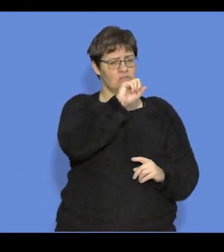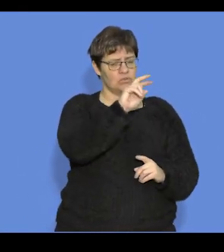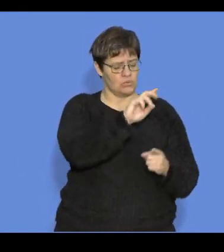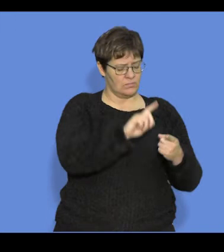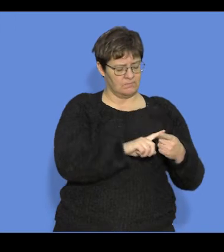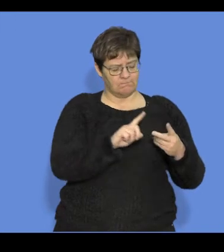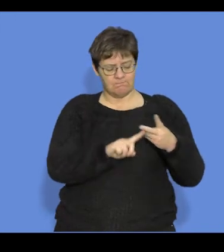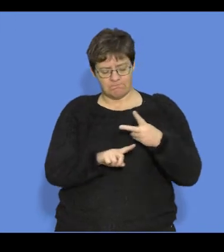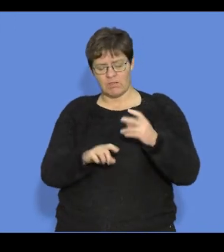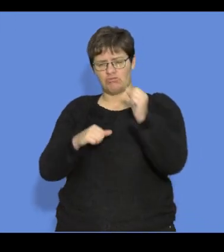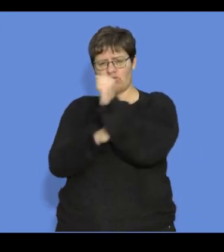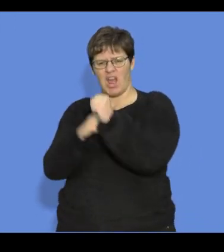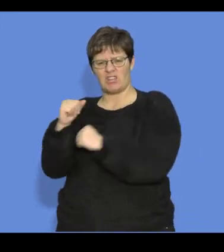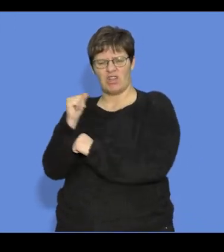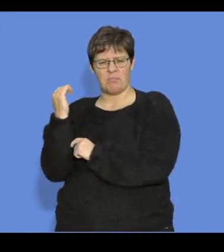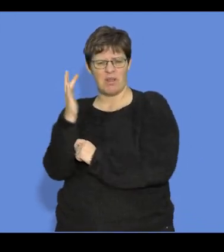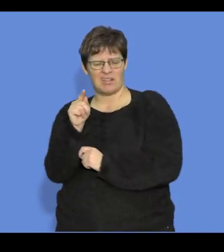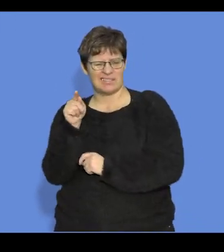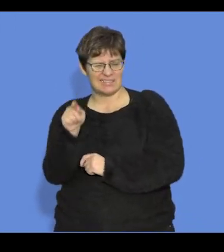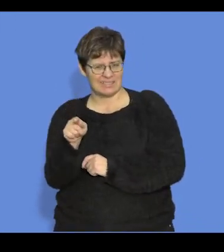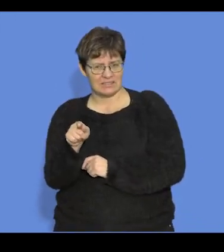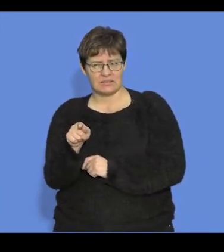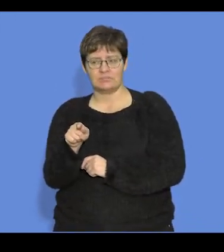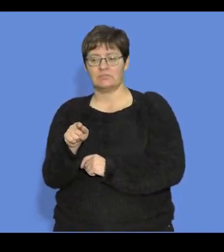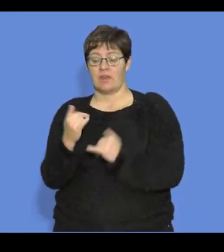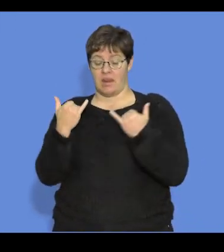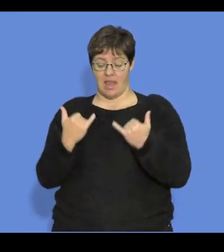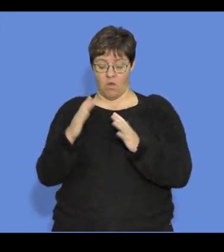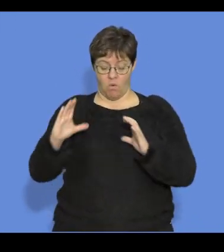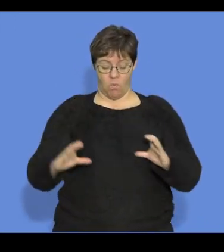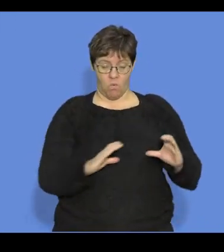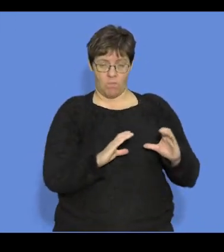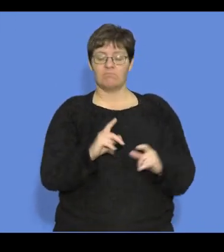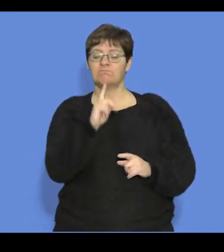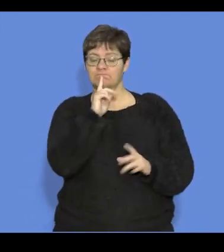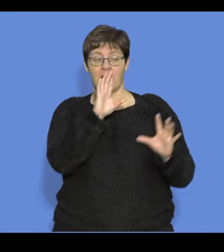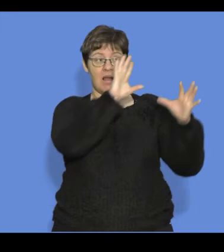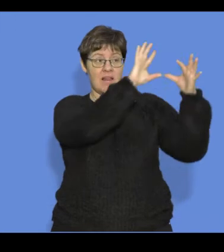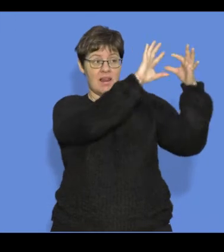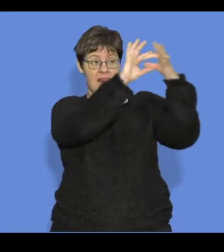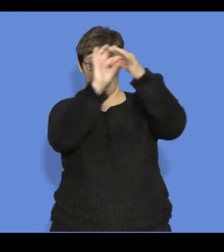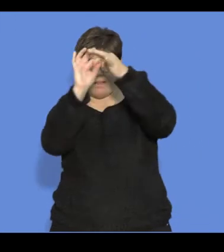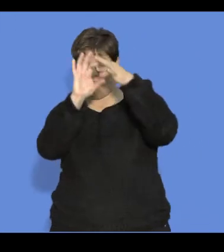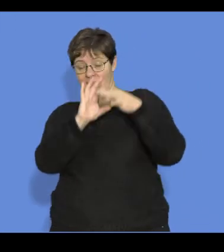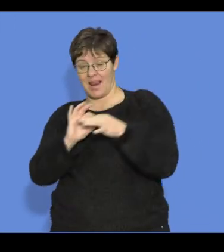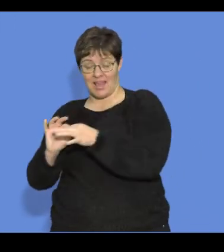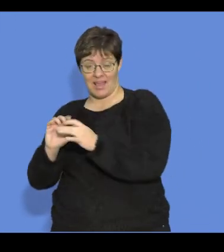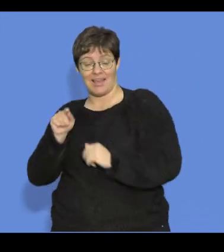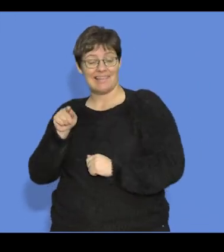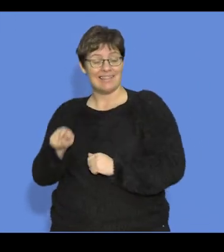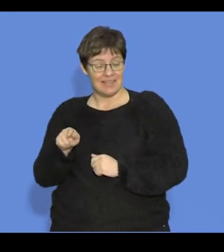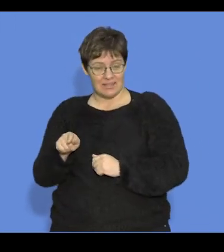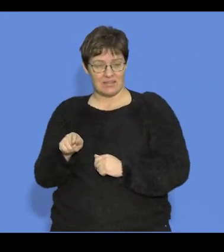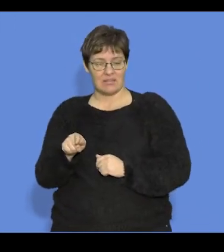plant parts. And what we're going to be looking at now is we're going to be linking that to how